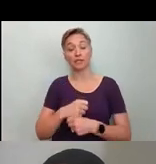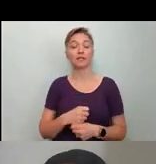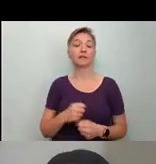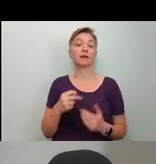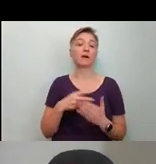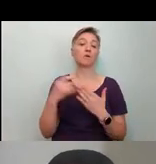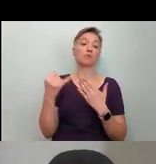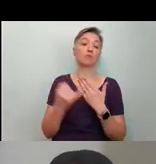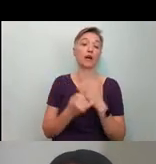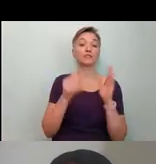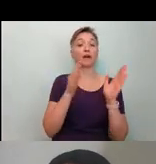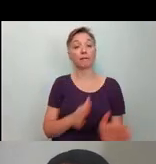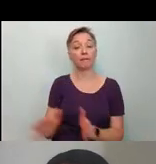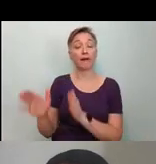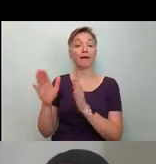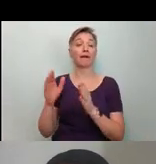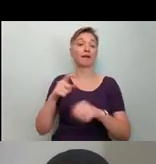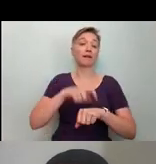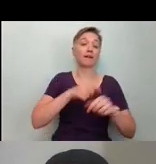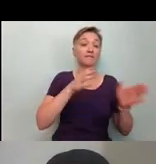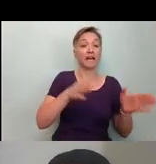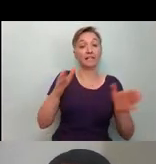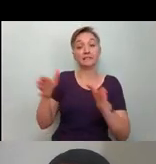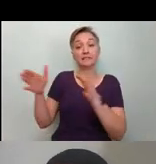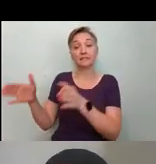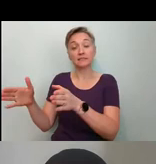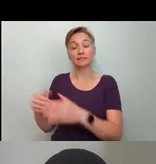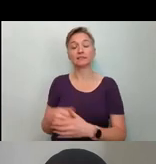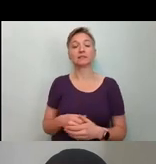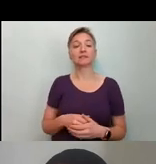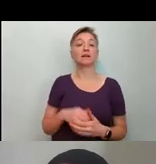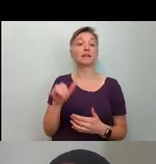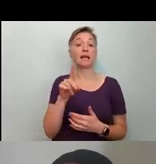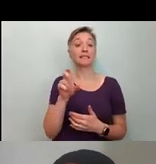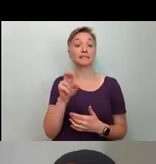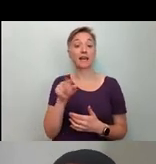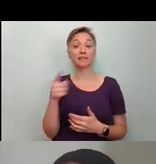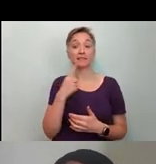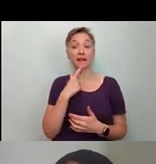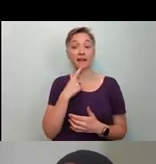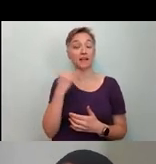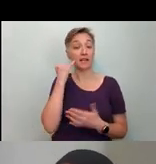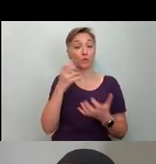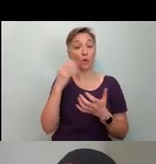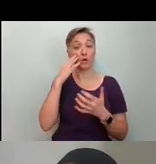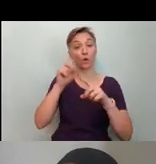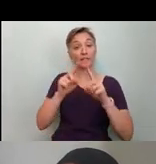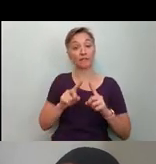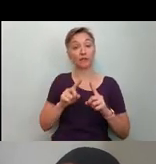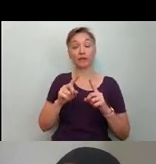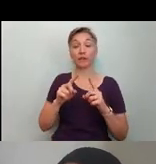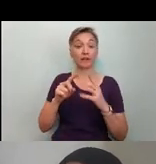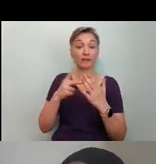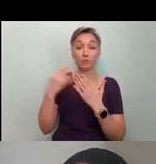scope and the major phases. Again, as Dan mentioned, if you want to know who all the different project committee members are, maybe you're interested on